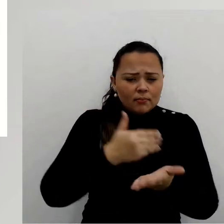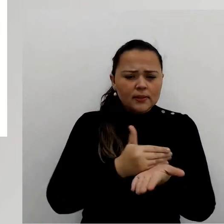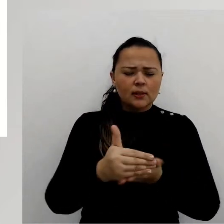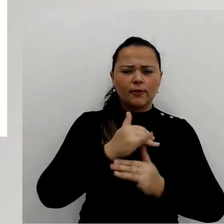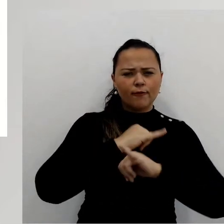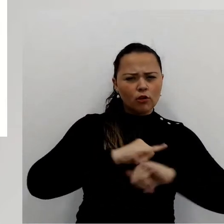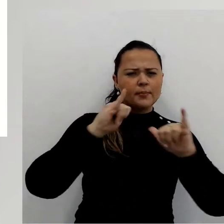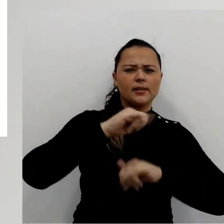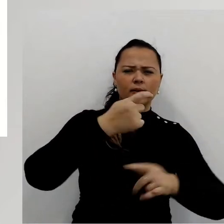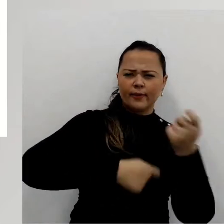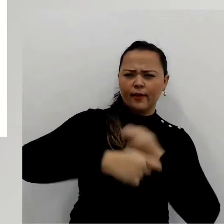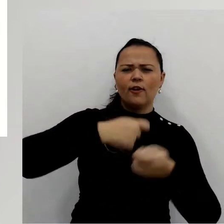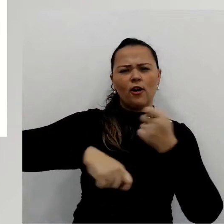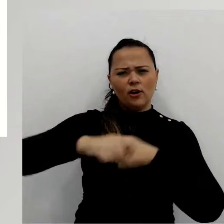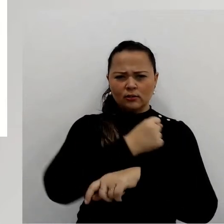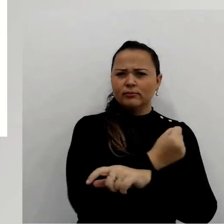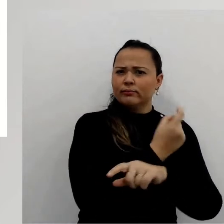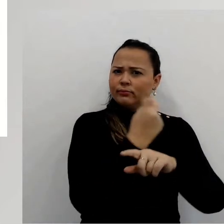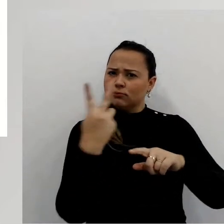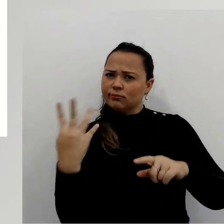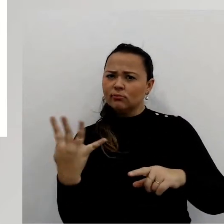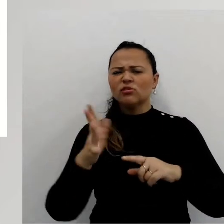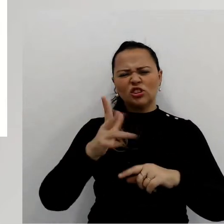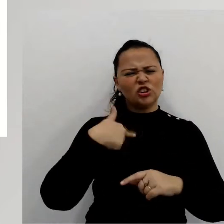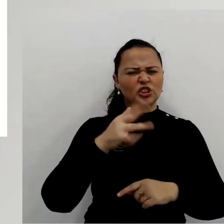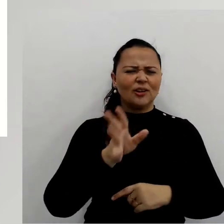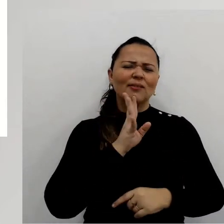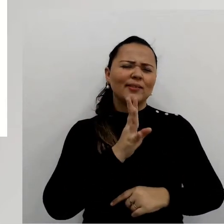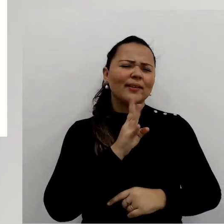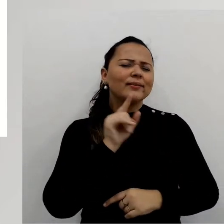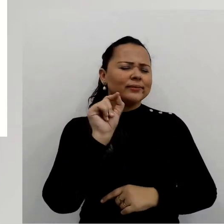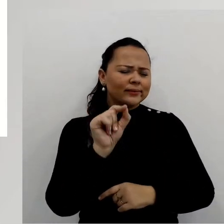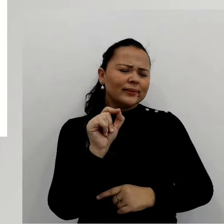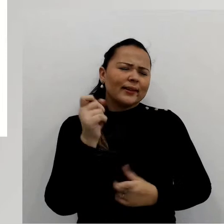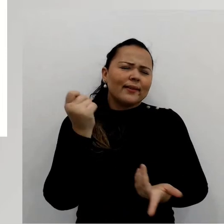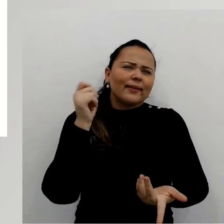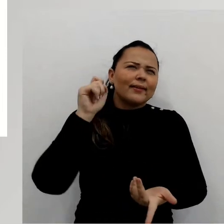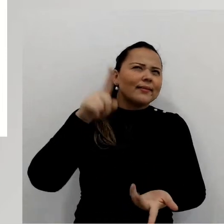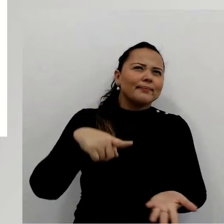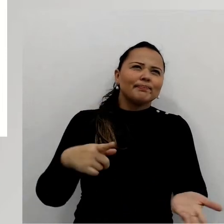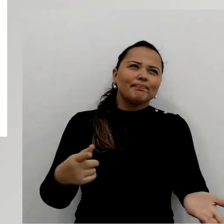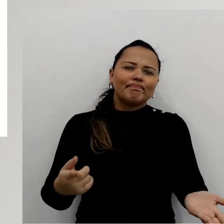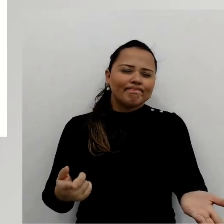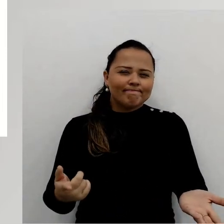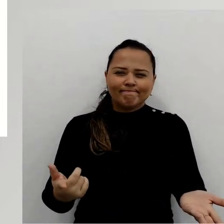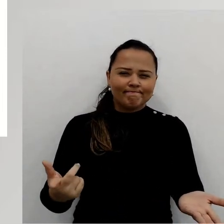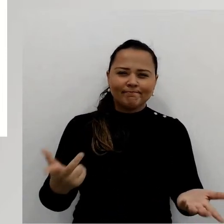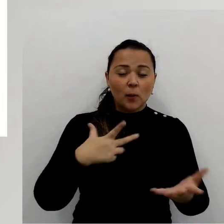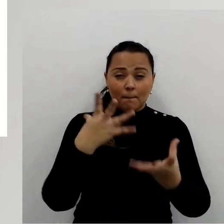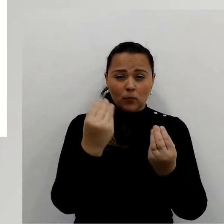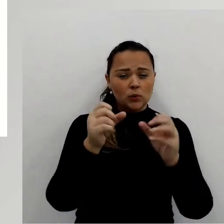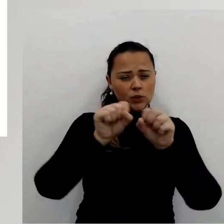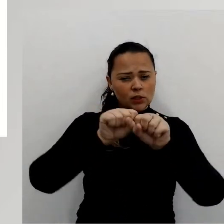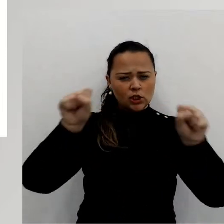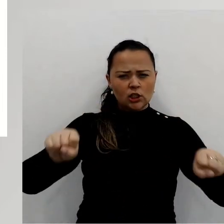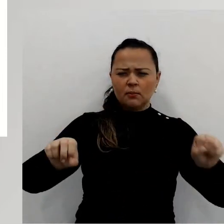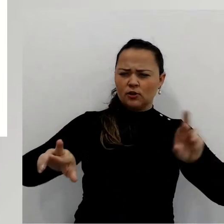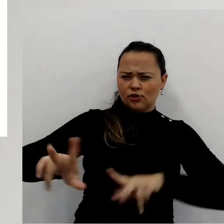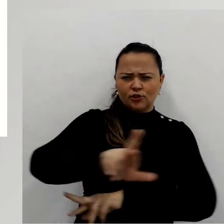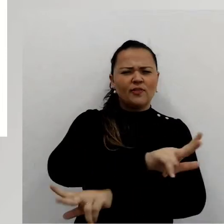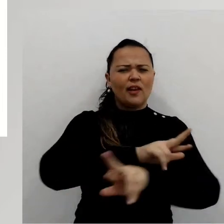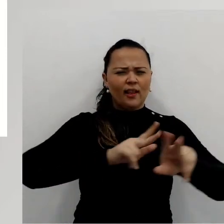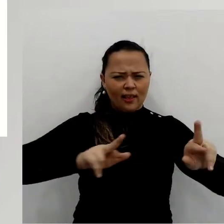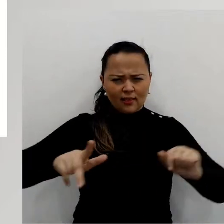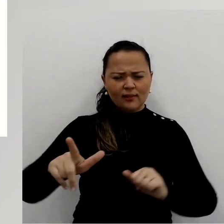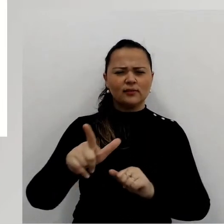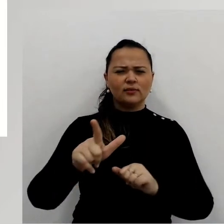heard of business MIS systems, ERP systems, customer relation management systems. All